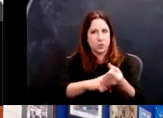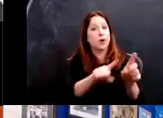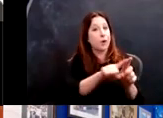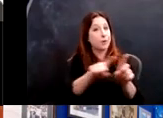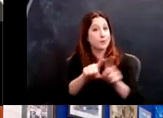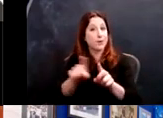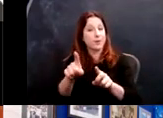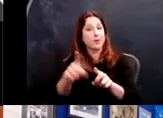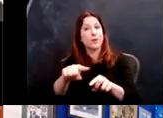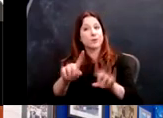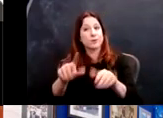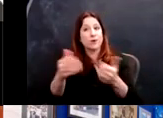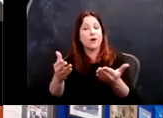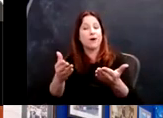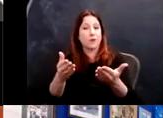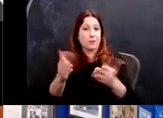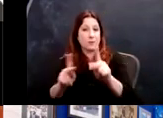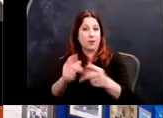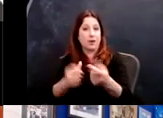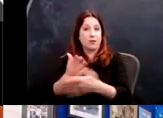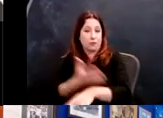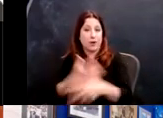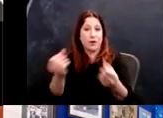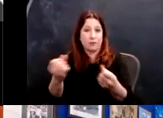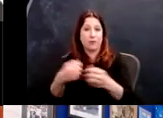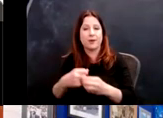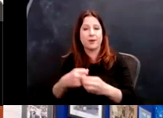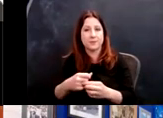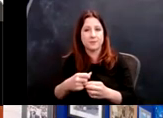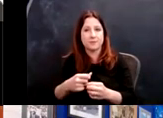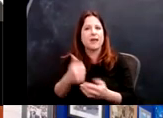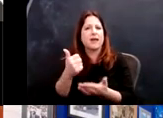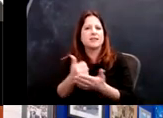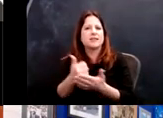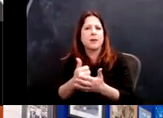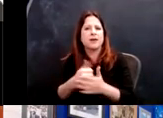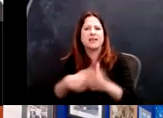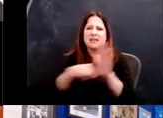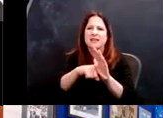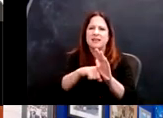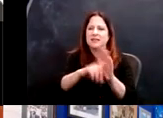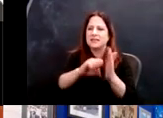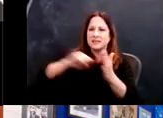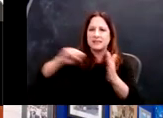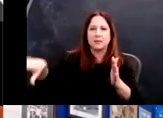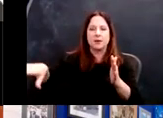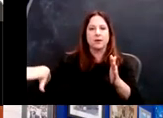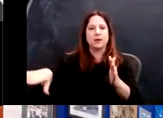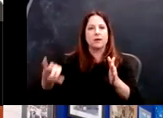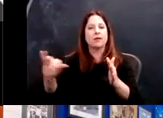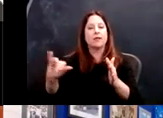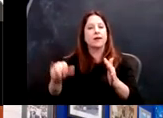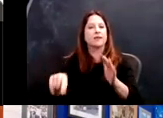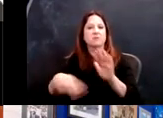they're offering those in recovery, it's also helping to remove stigma with the child welfare